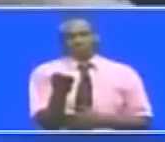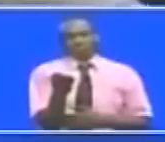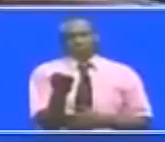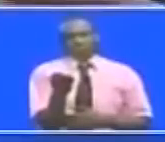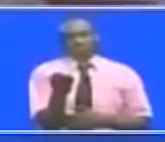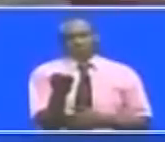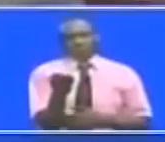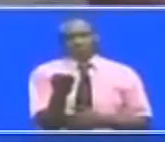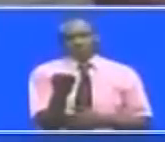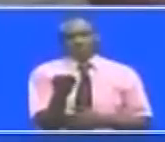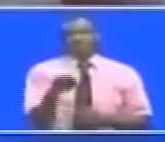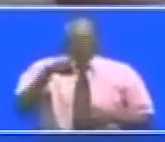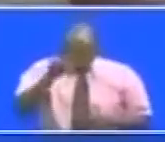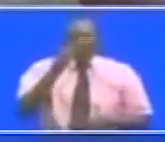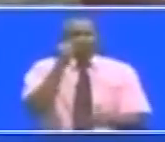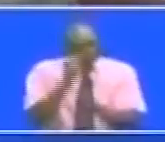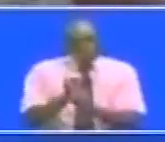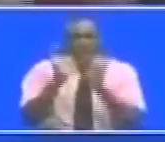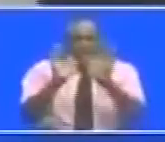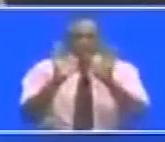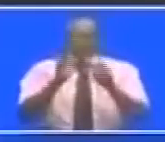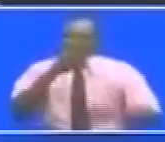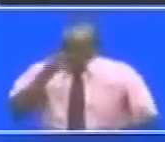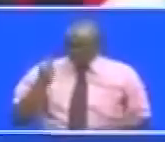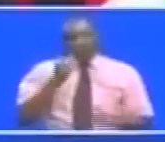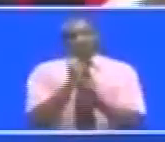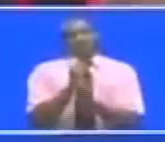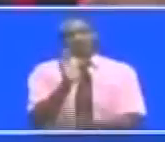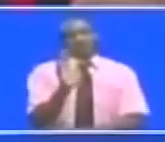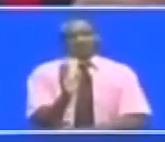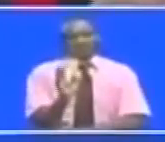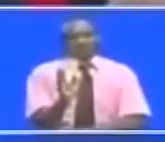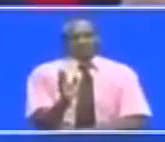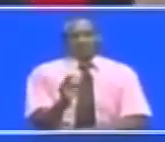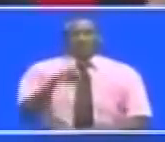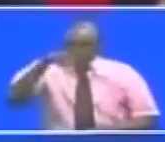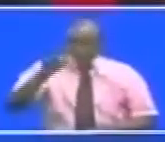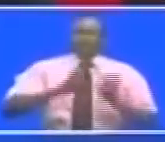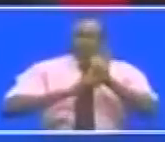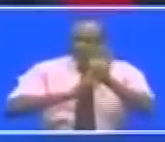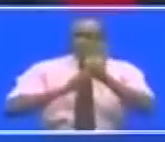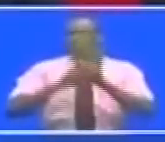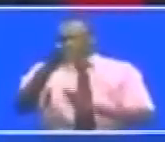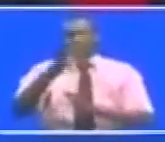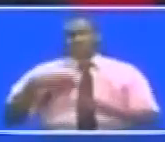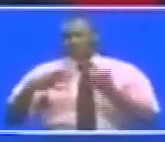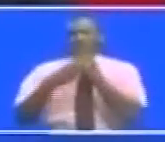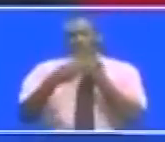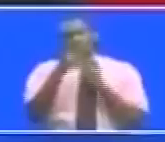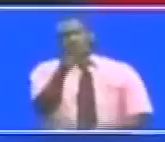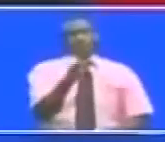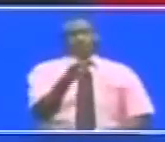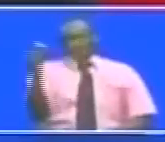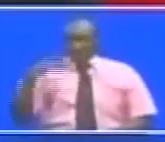And you did your job to the very best of your ability. You are the role models for